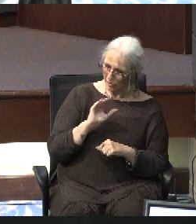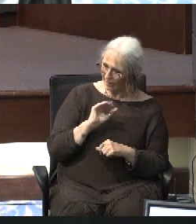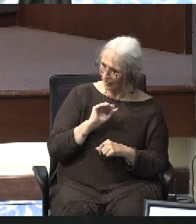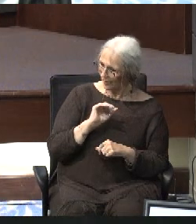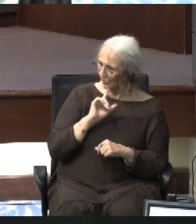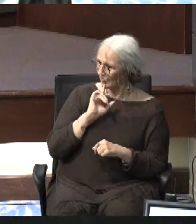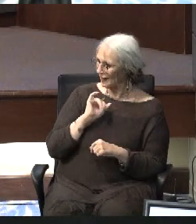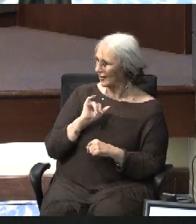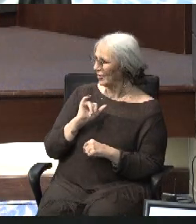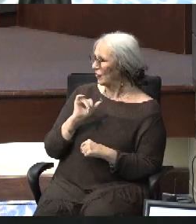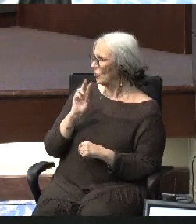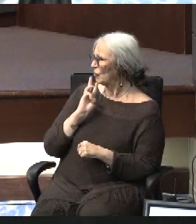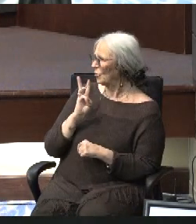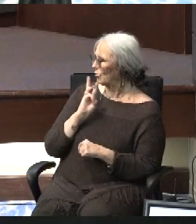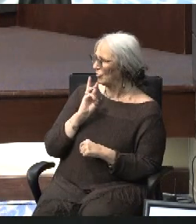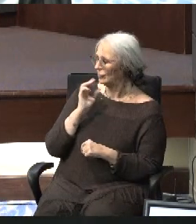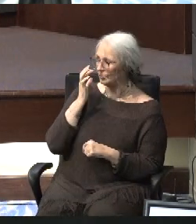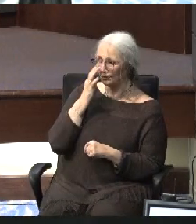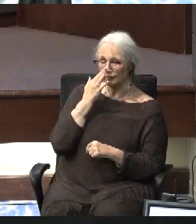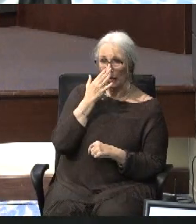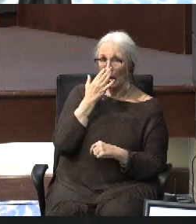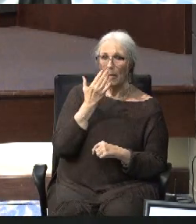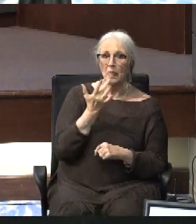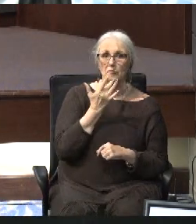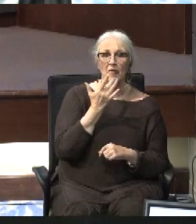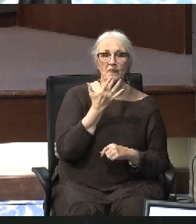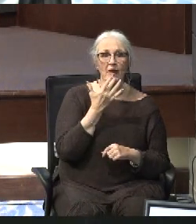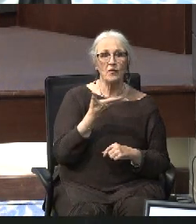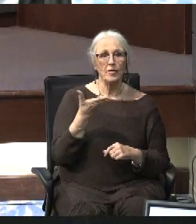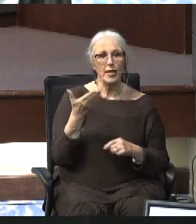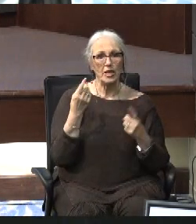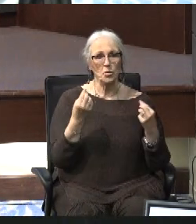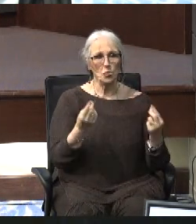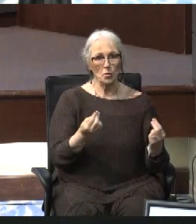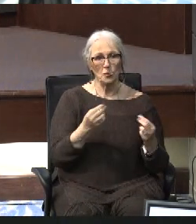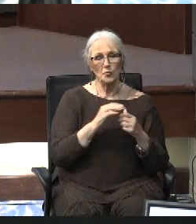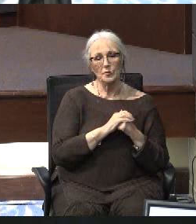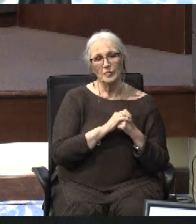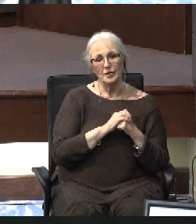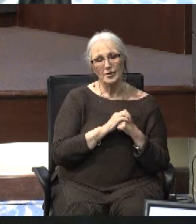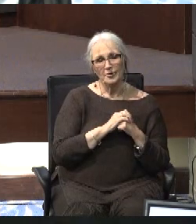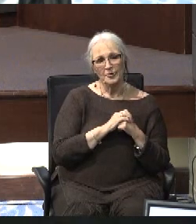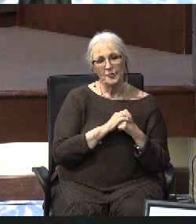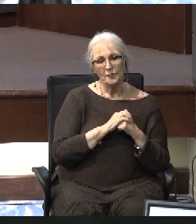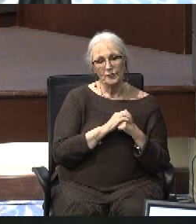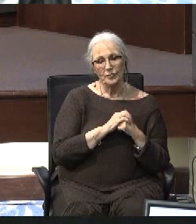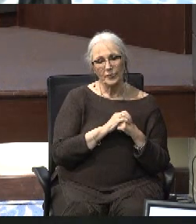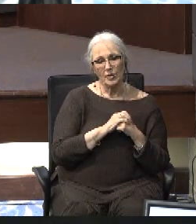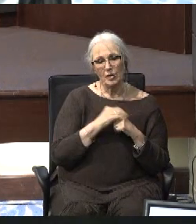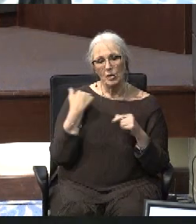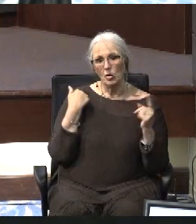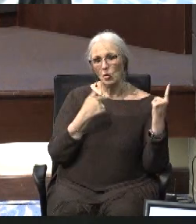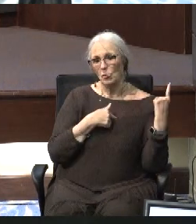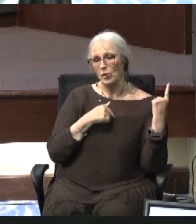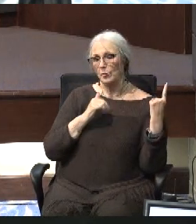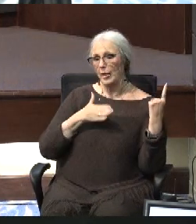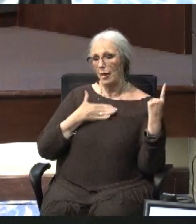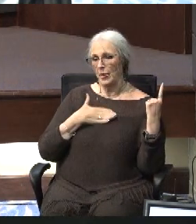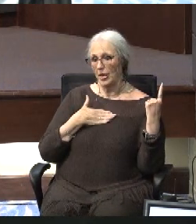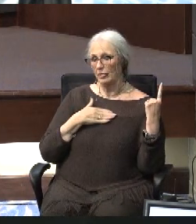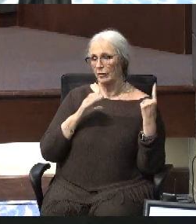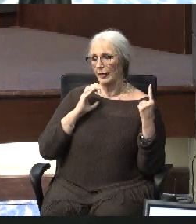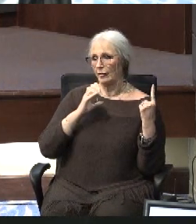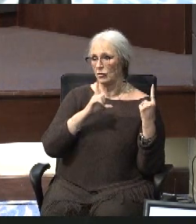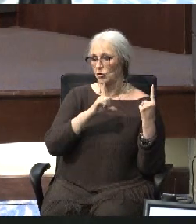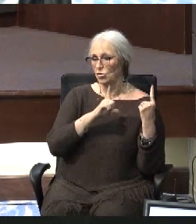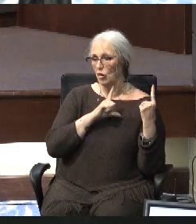communicator. Not my favorite thing to be doing, so I hope it doesn't come to it. But. Agreed. We'll be glad to keep the council